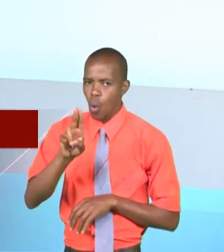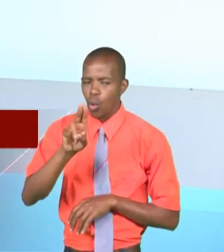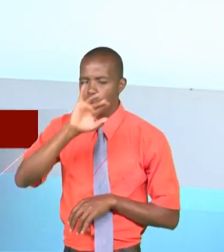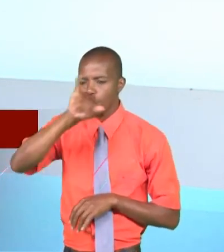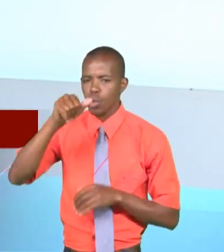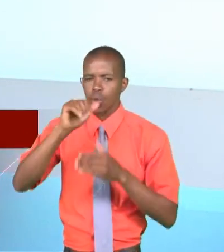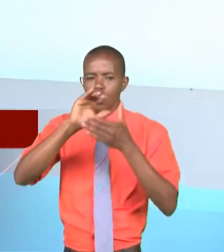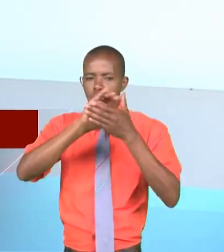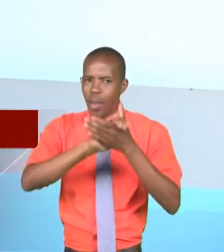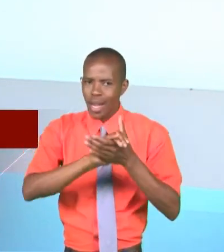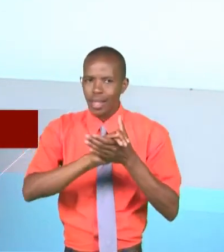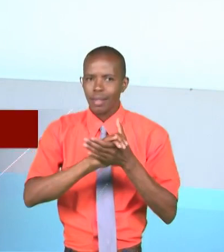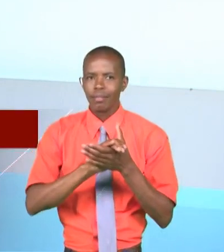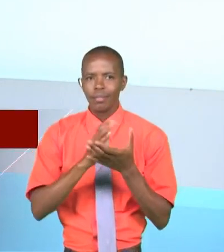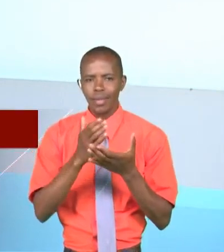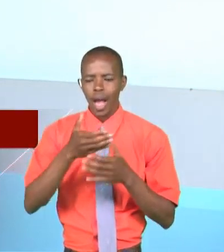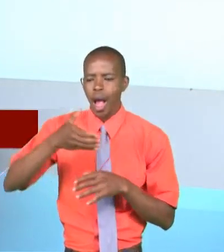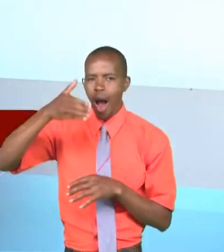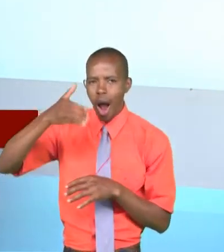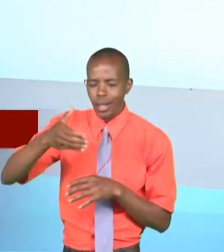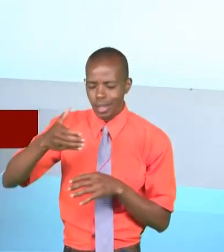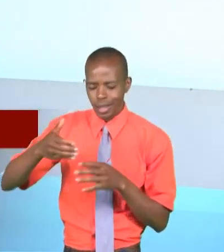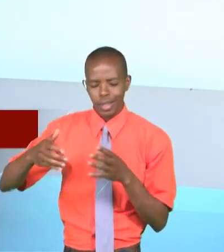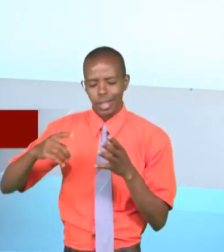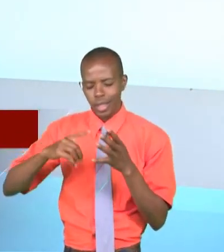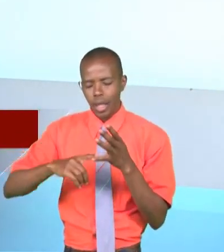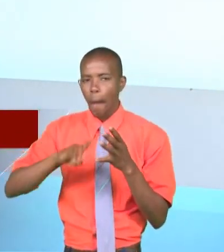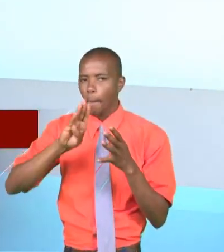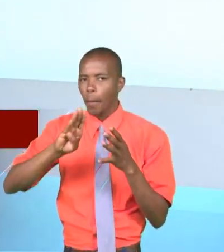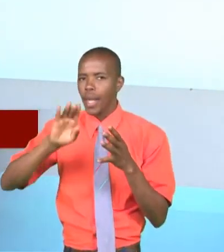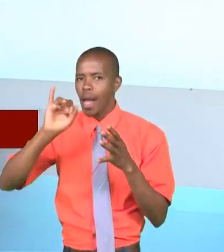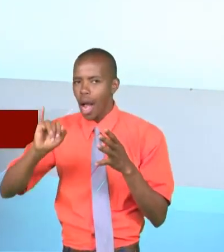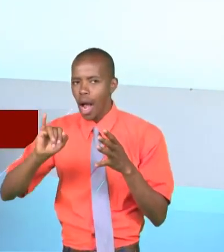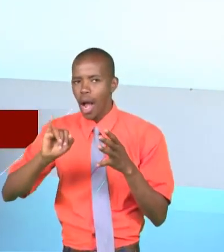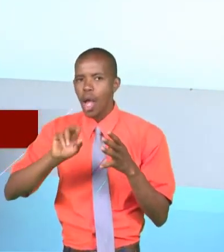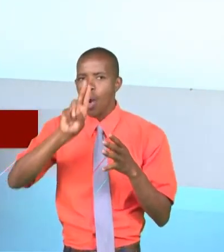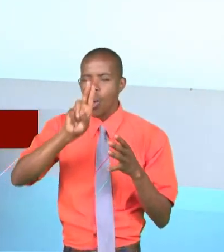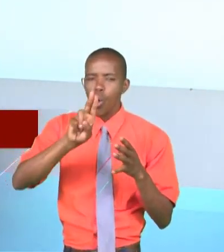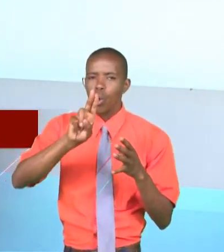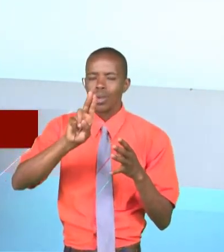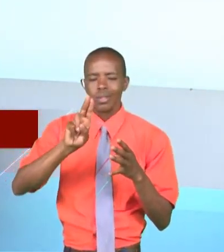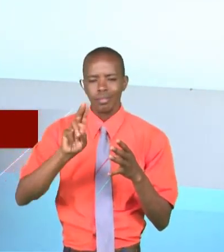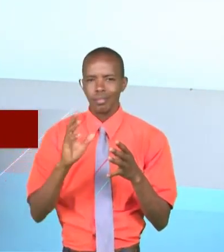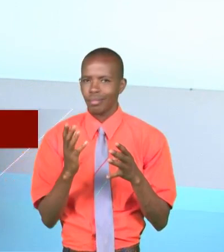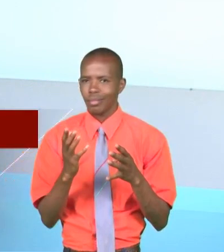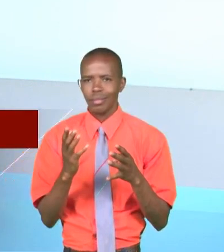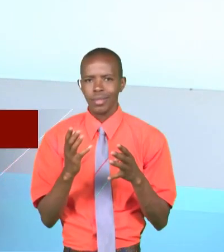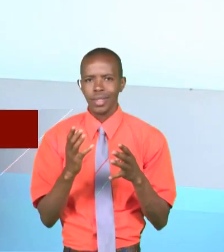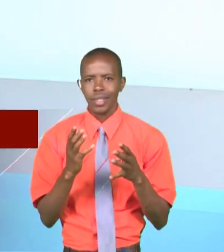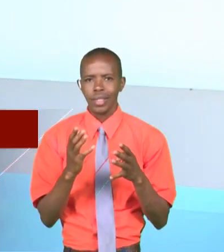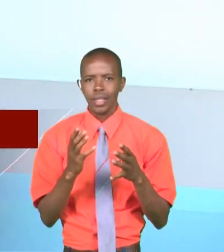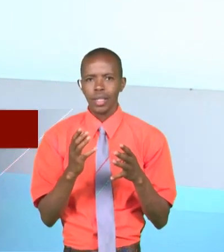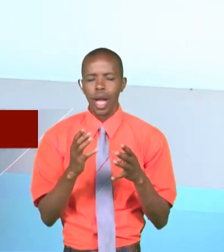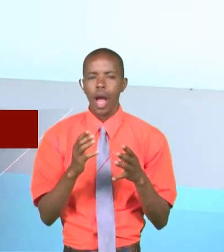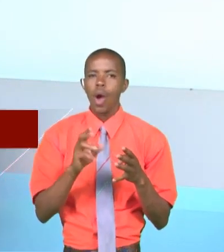Jubilee, the handshake, then the BBI, Uhuru Kenyatta. You seem to support Uhuru Kenyatta